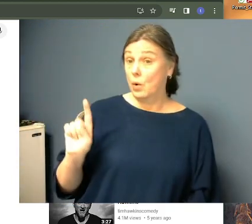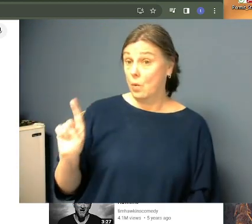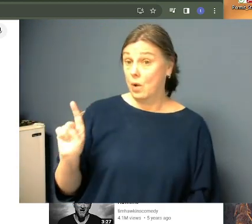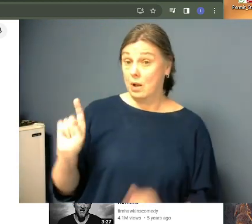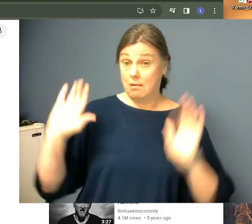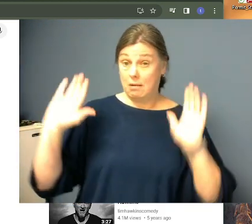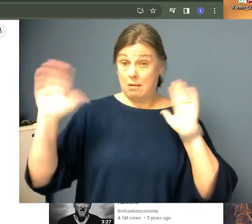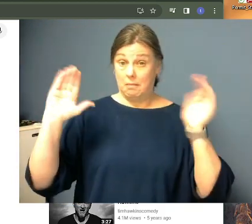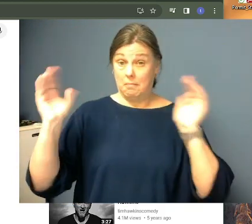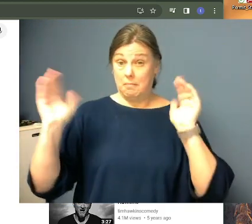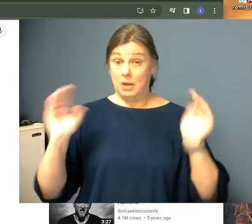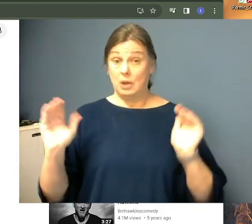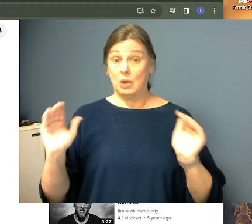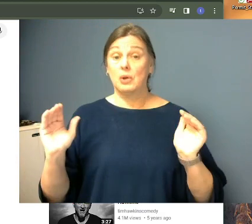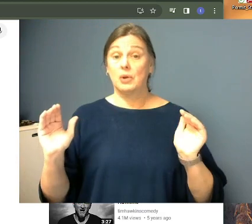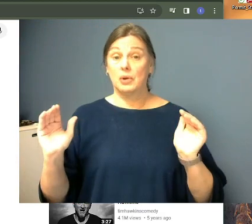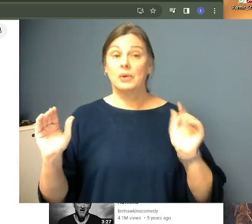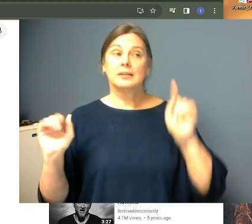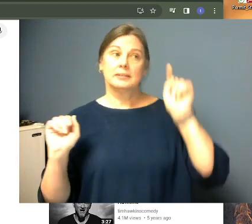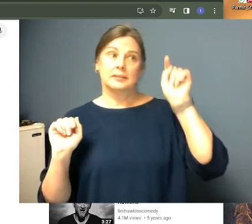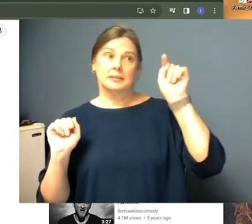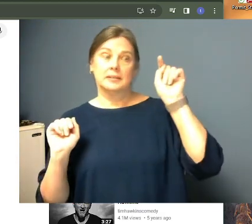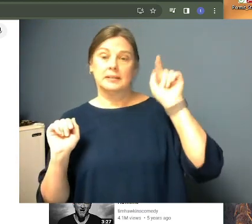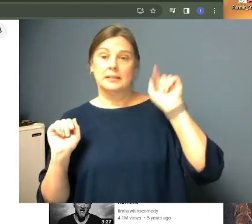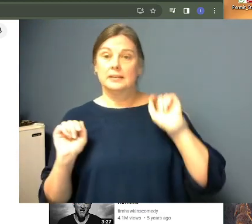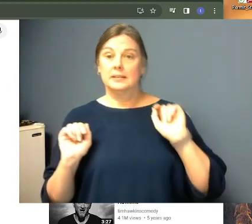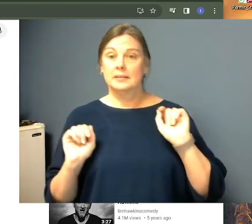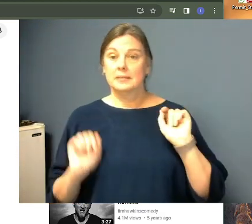to see more instances of women,